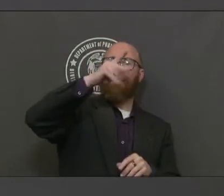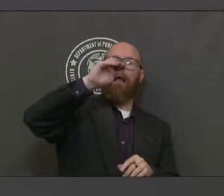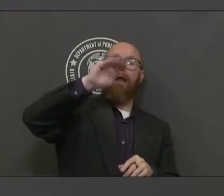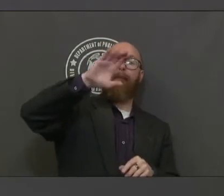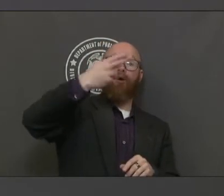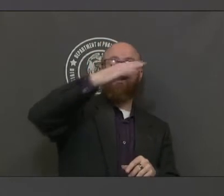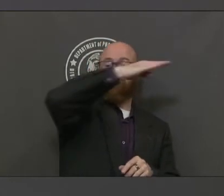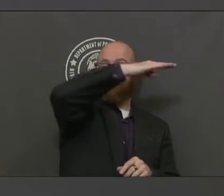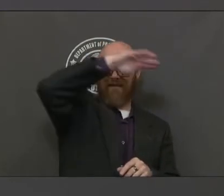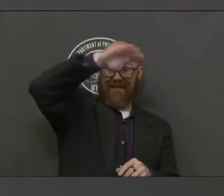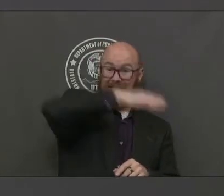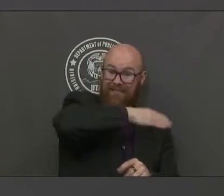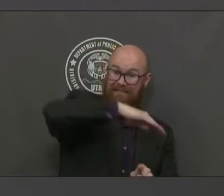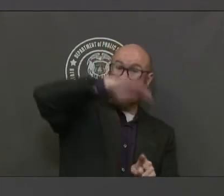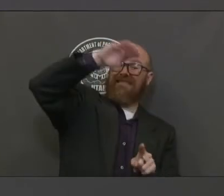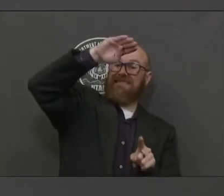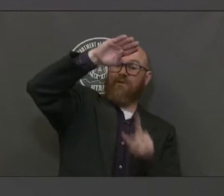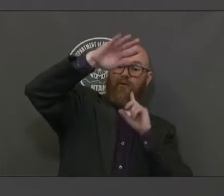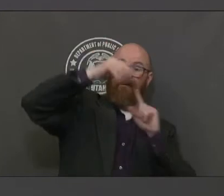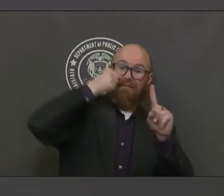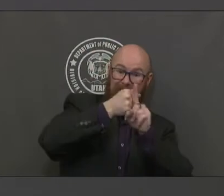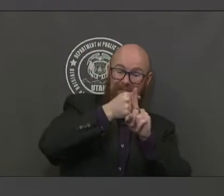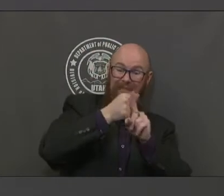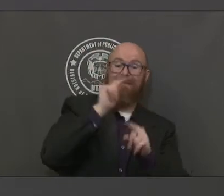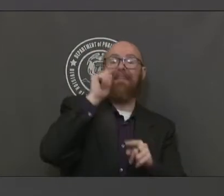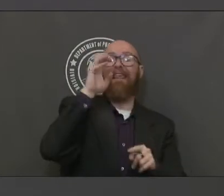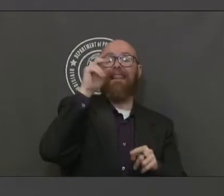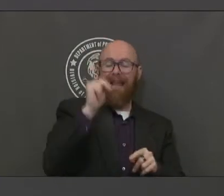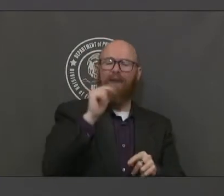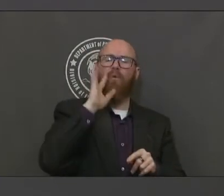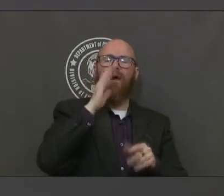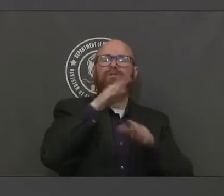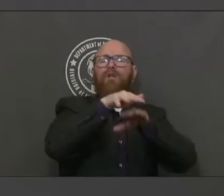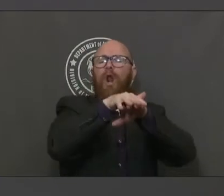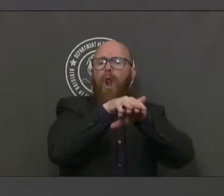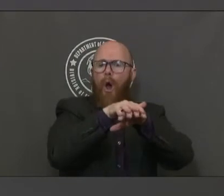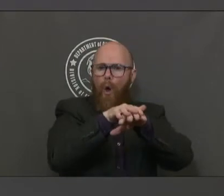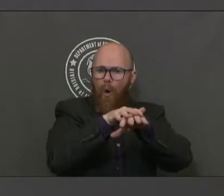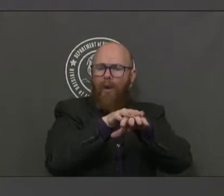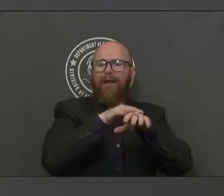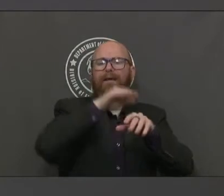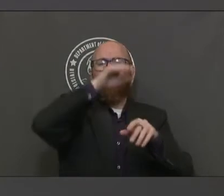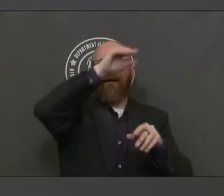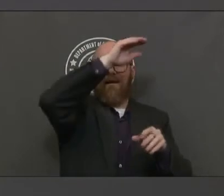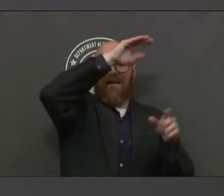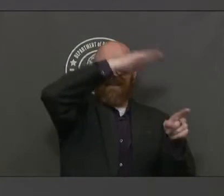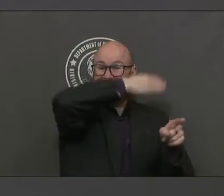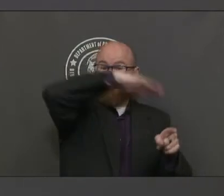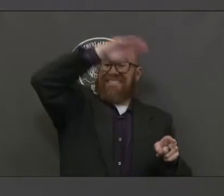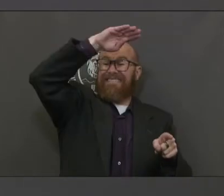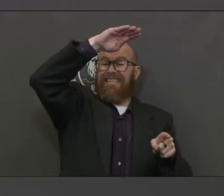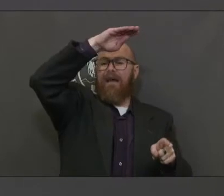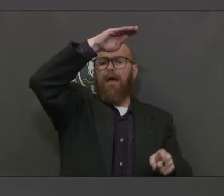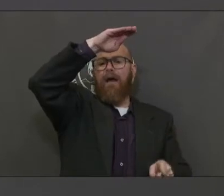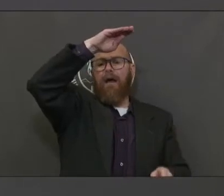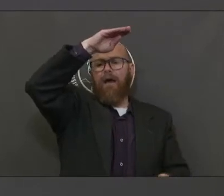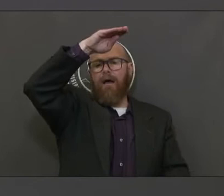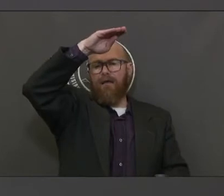be a significant peak. And then it would slowly, and I mean slowly, start to come down after